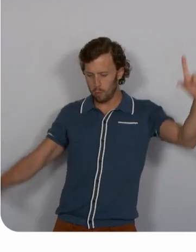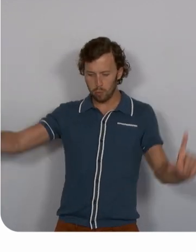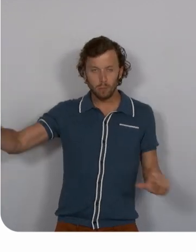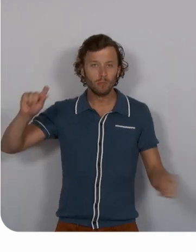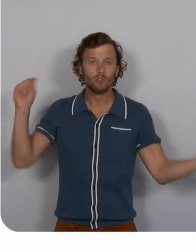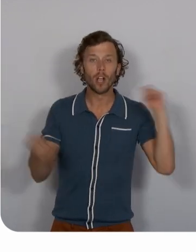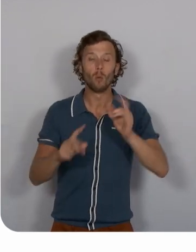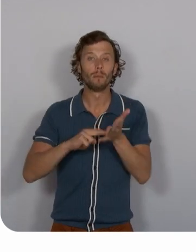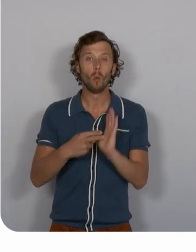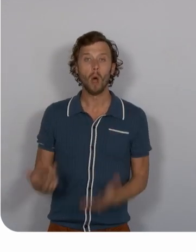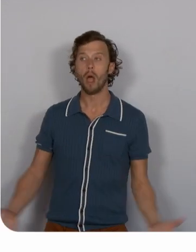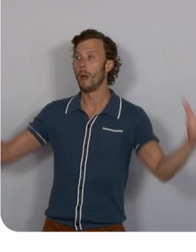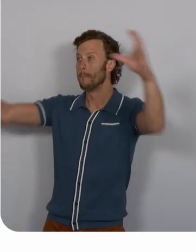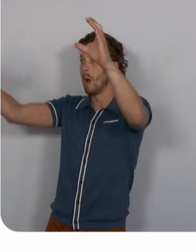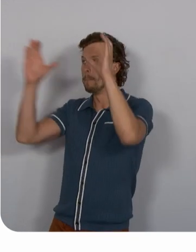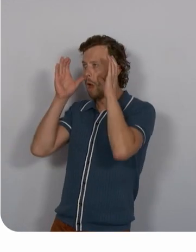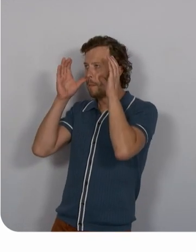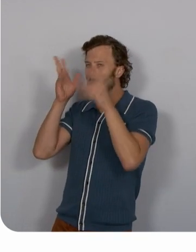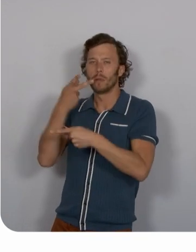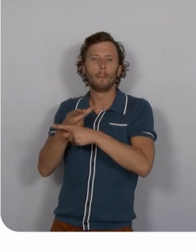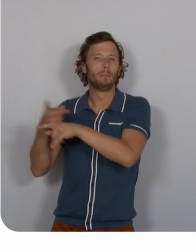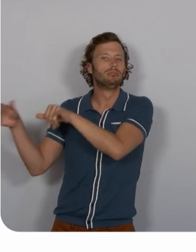them.